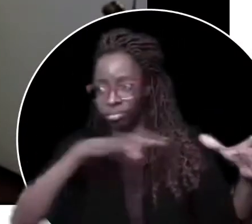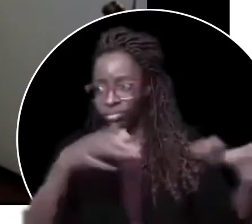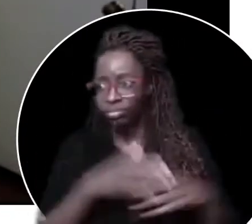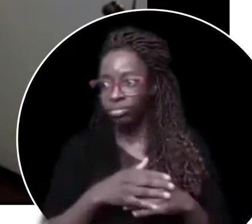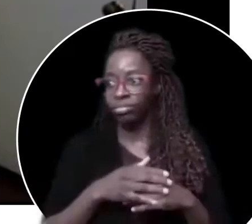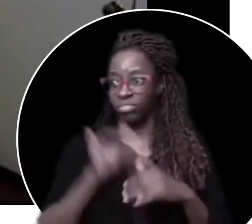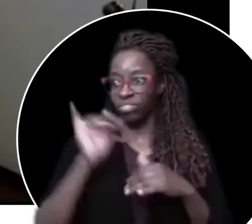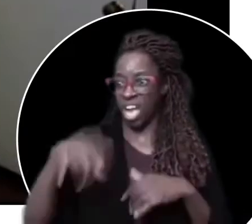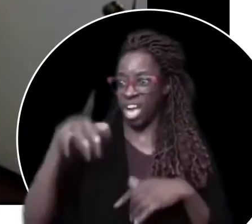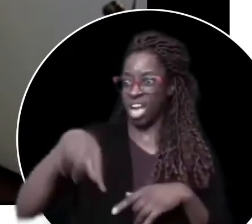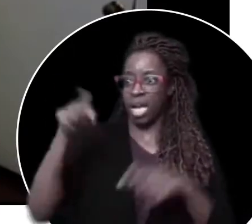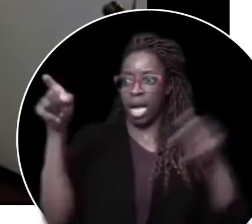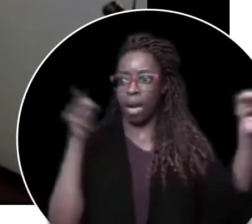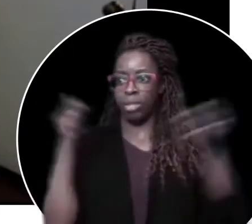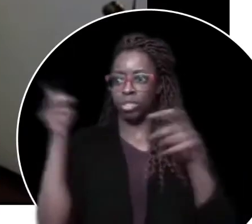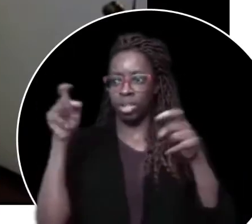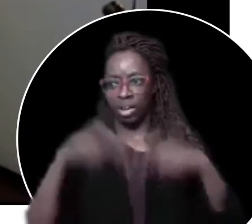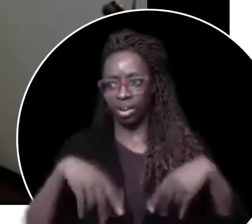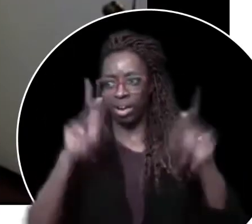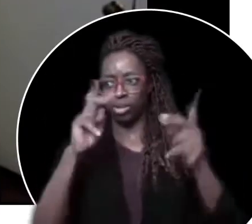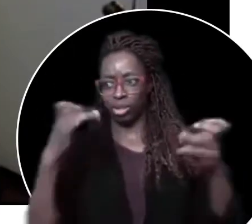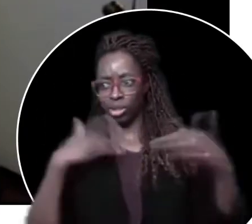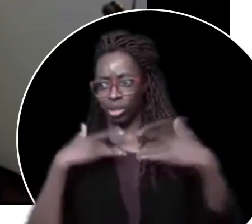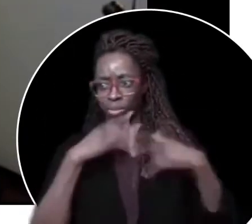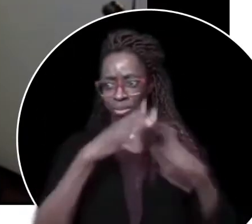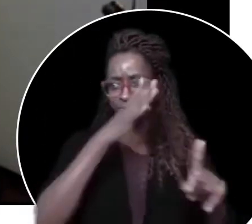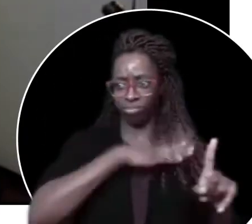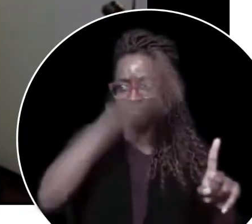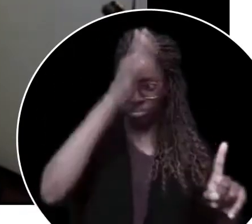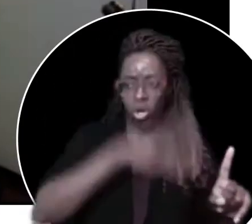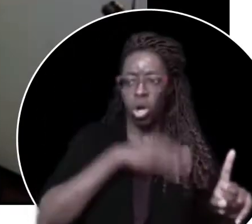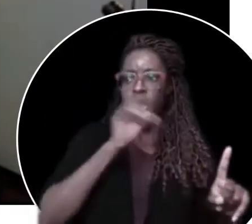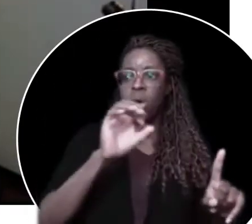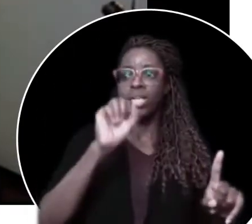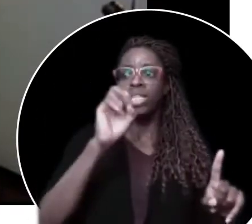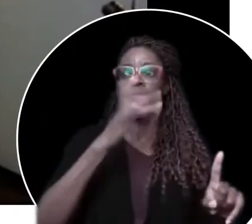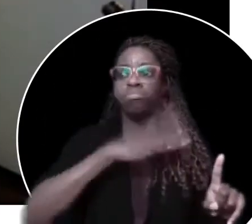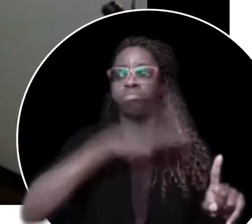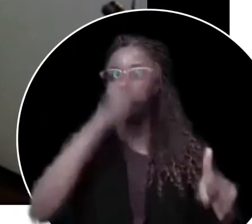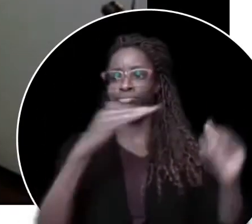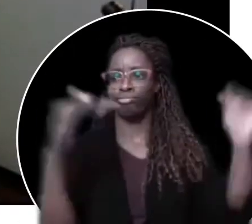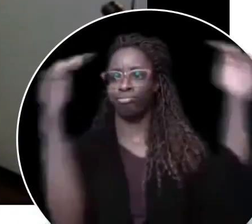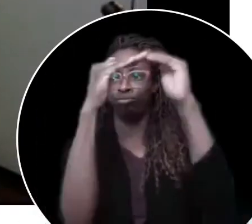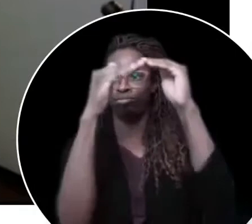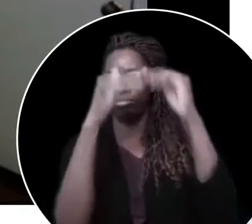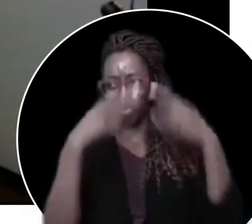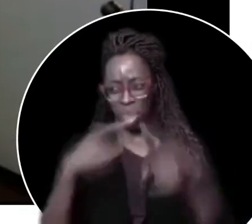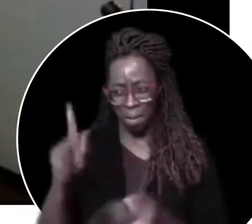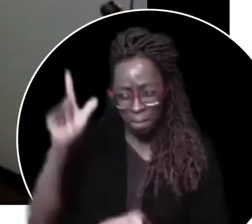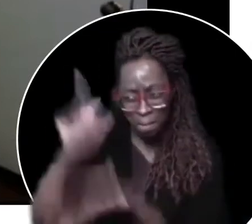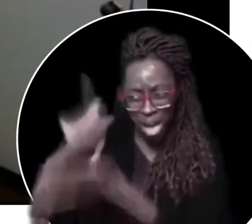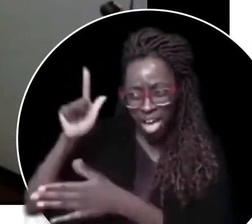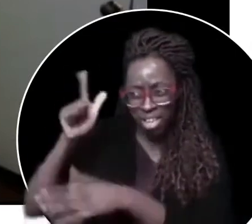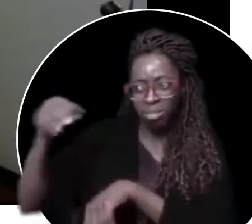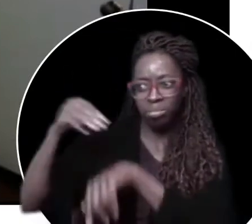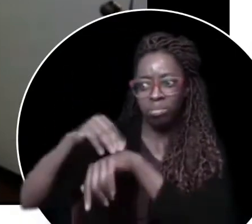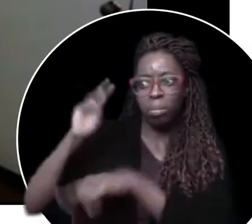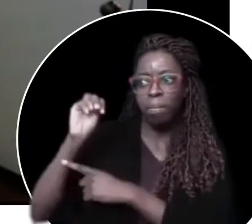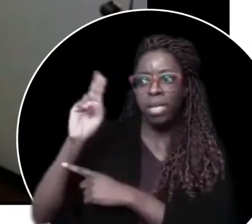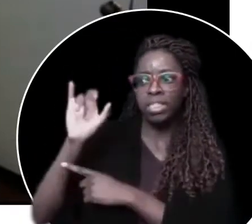work links to the abolitionist project in criticizing what has been termed carceral